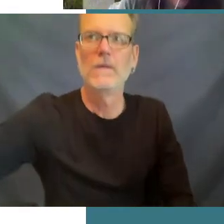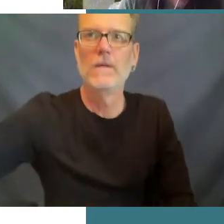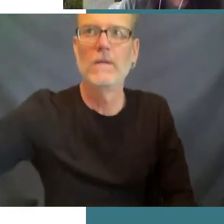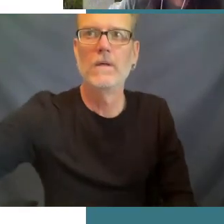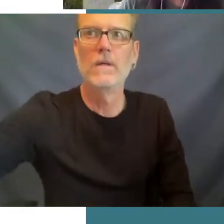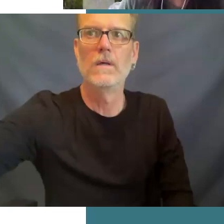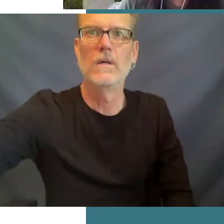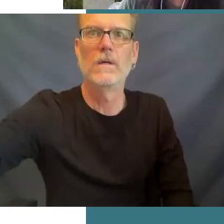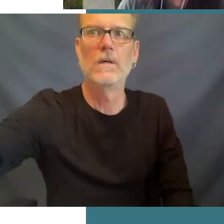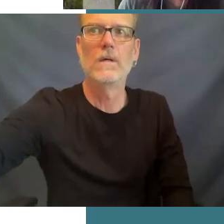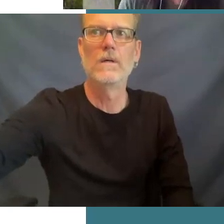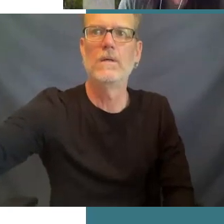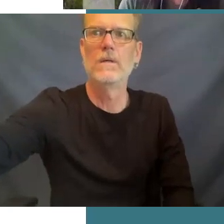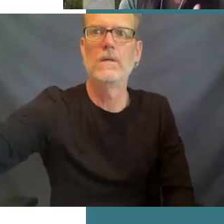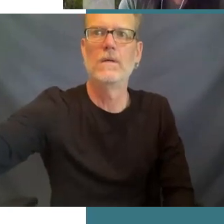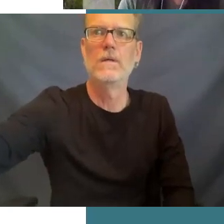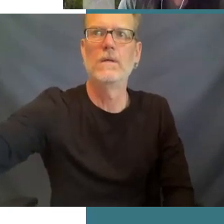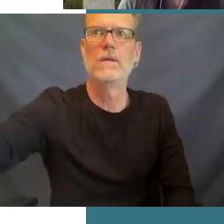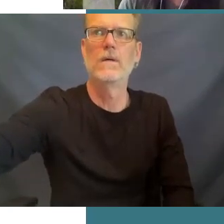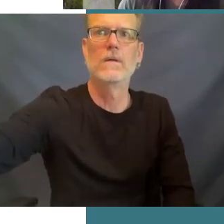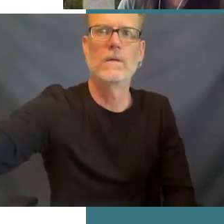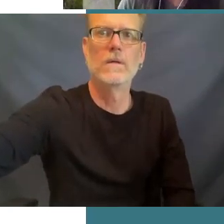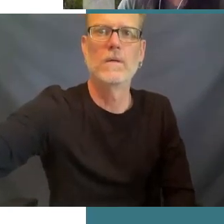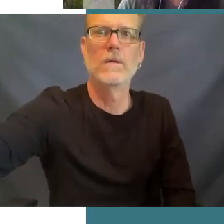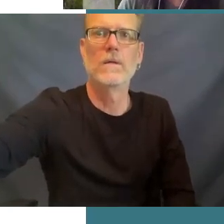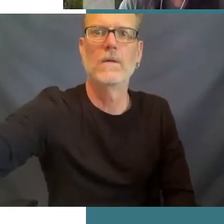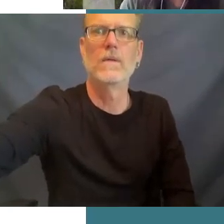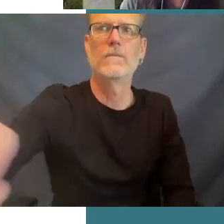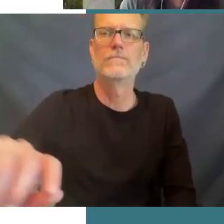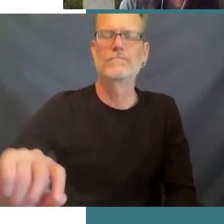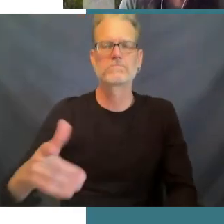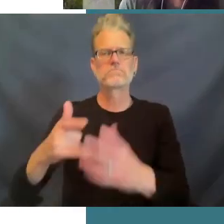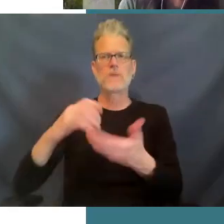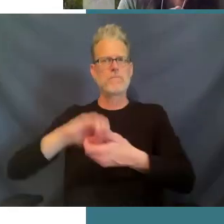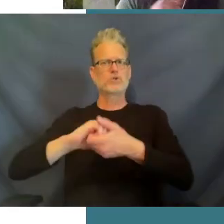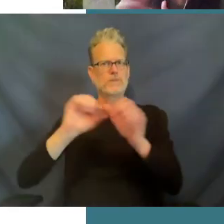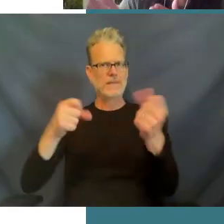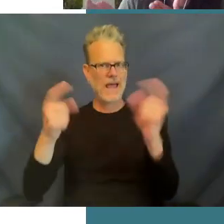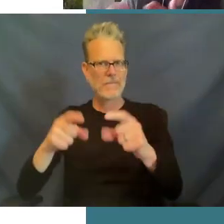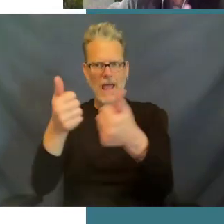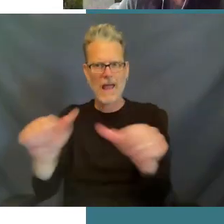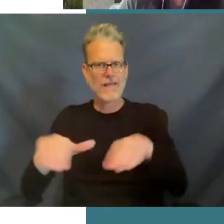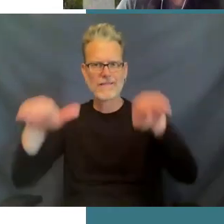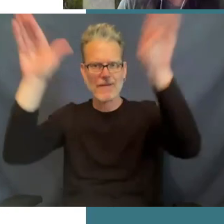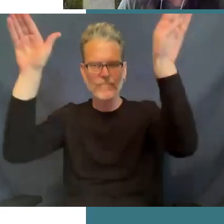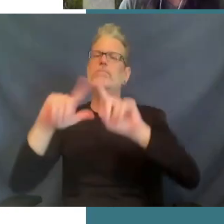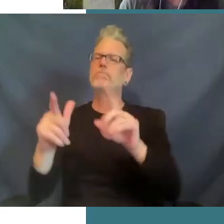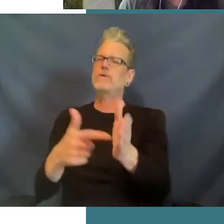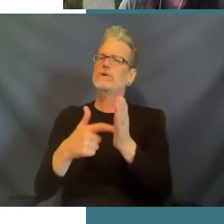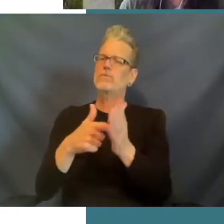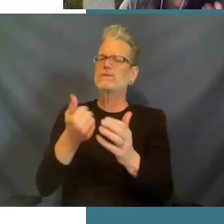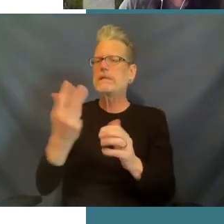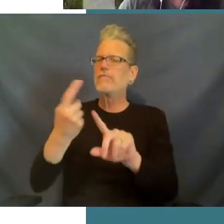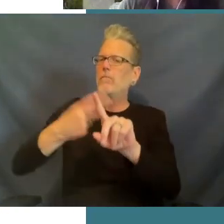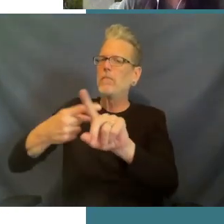at any level of the agency, but these can take several months to be executed. And so the informal ways